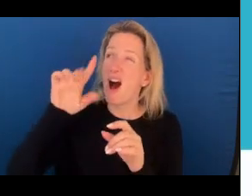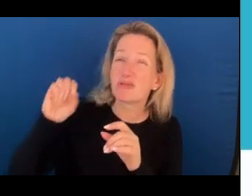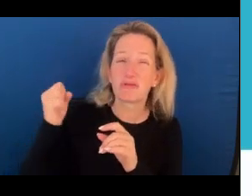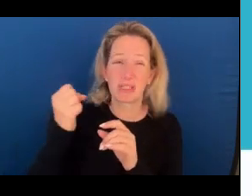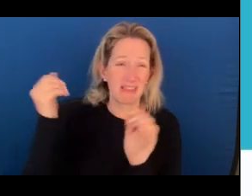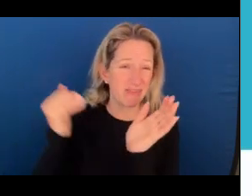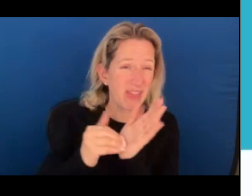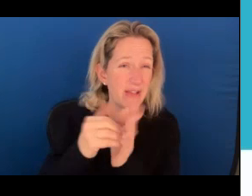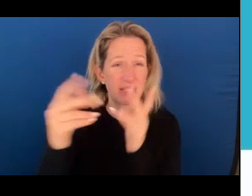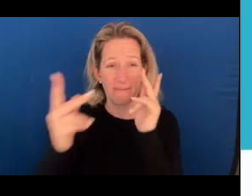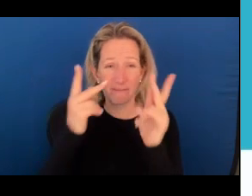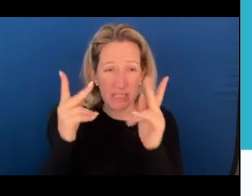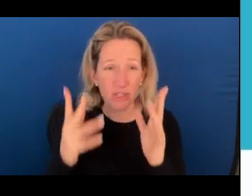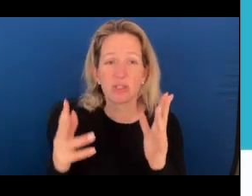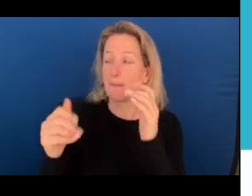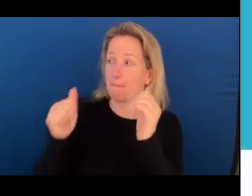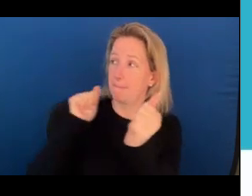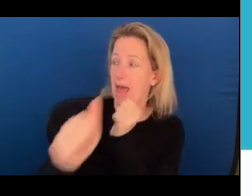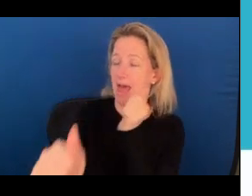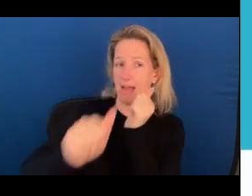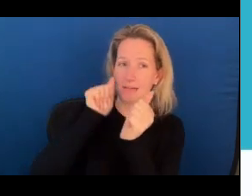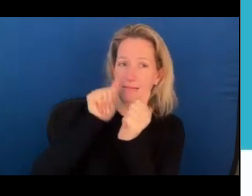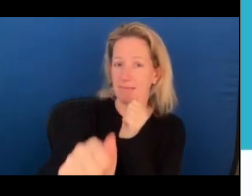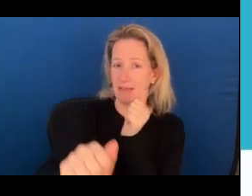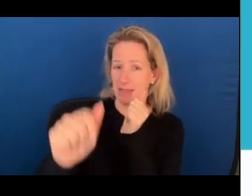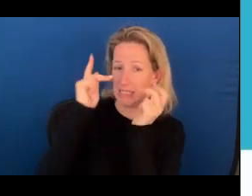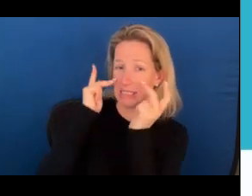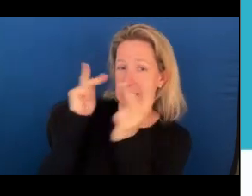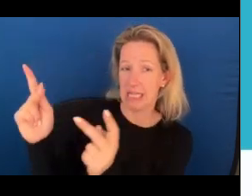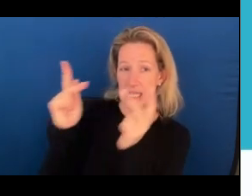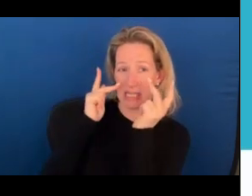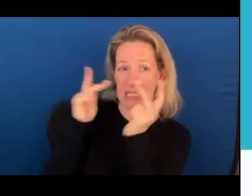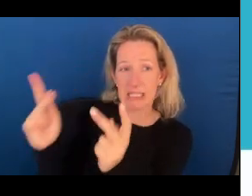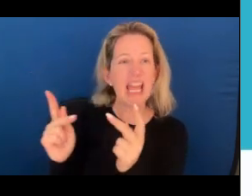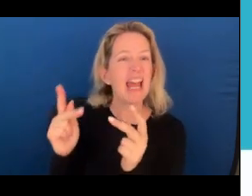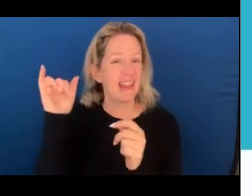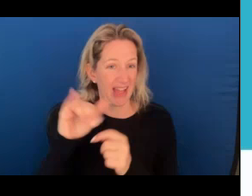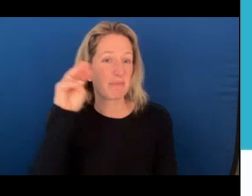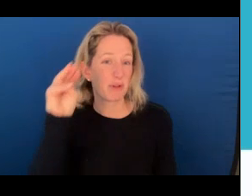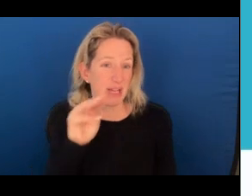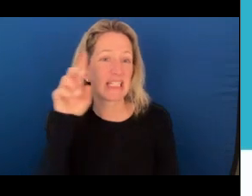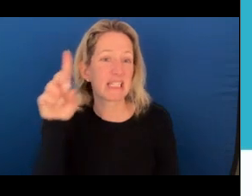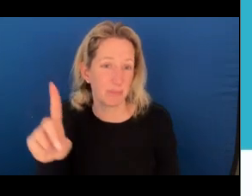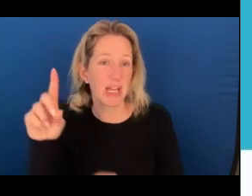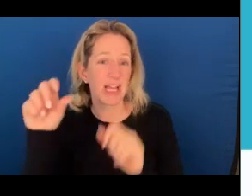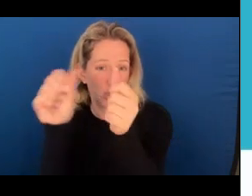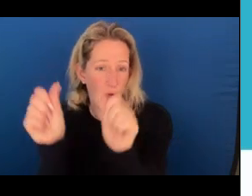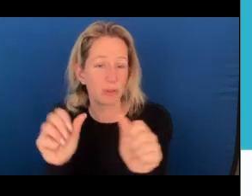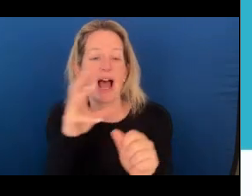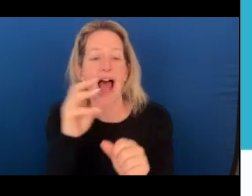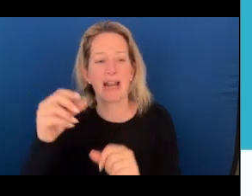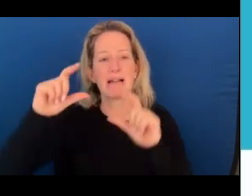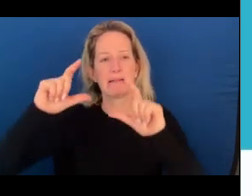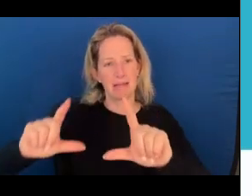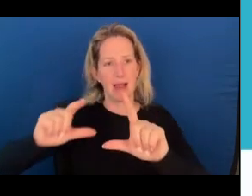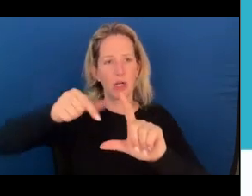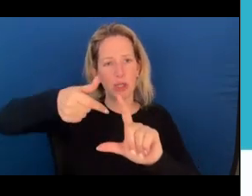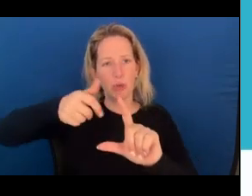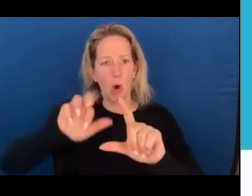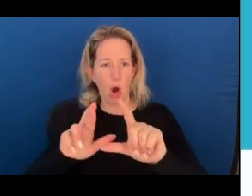pass by. And in addition to this amazing sculpture that's marine debris, there's a sign with QR code that connects them